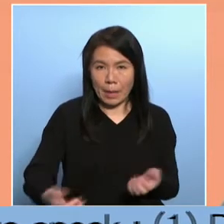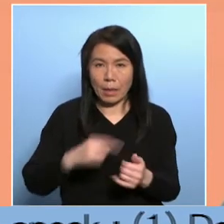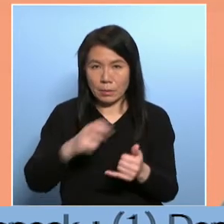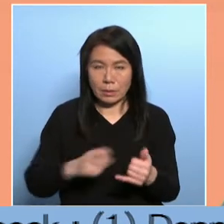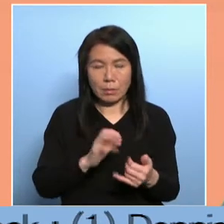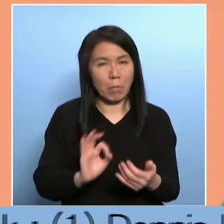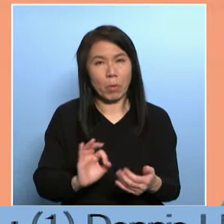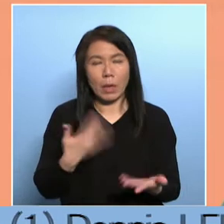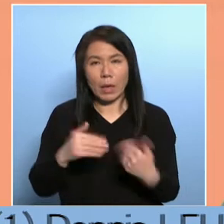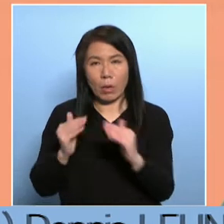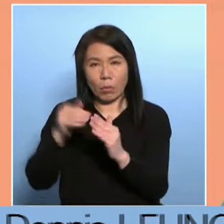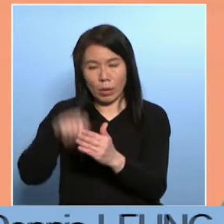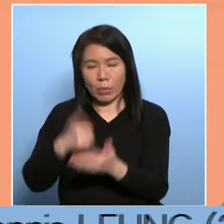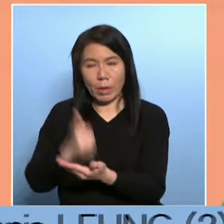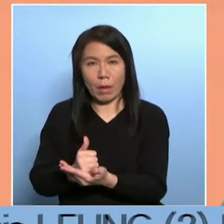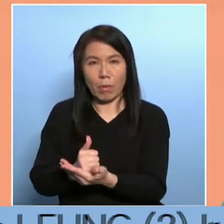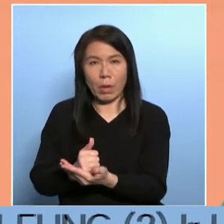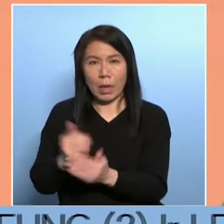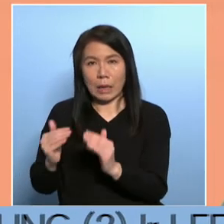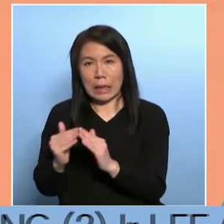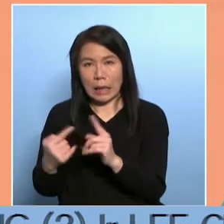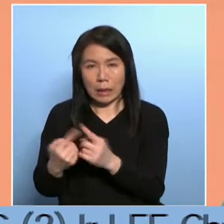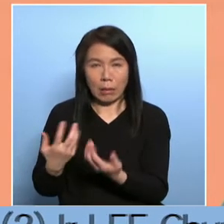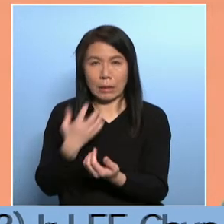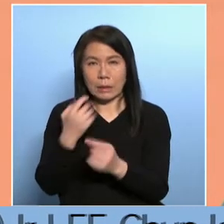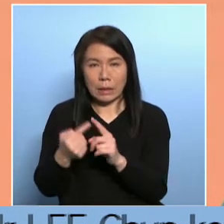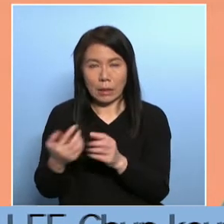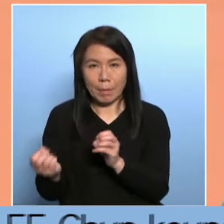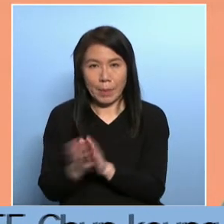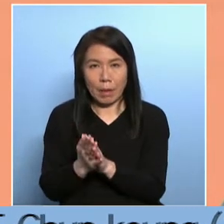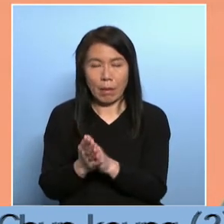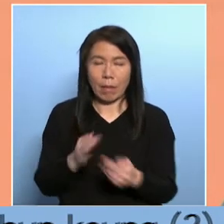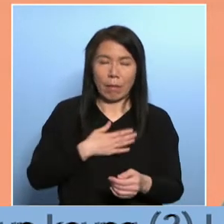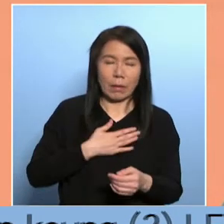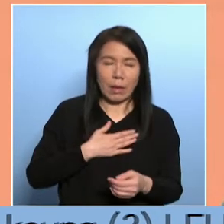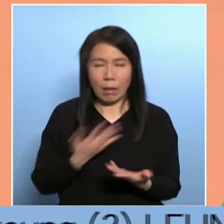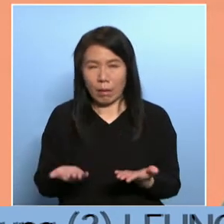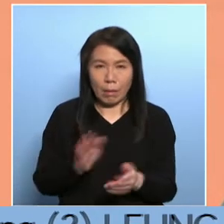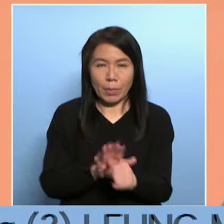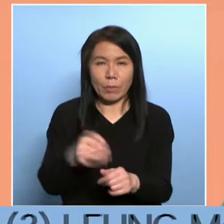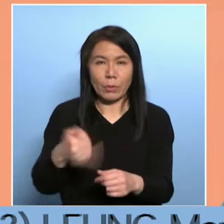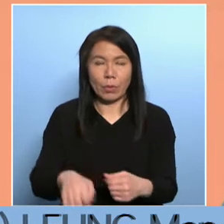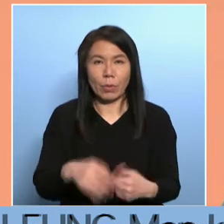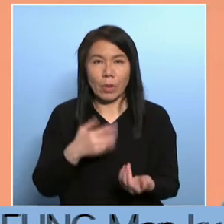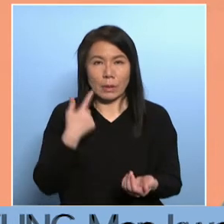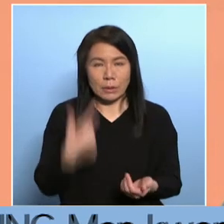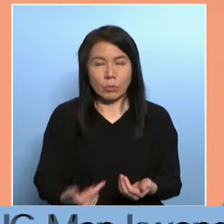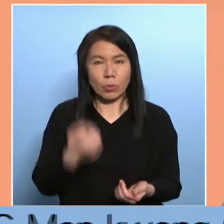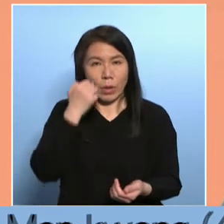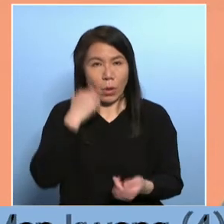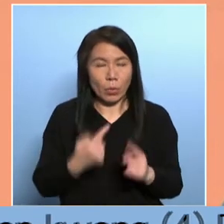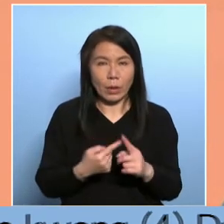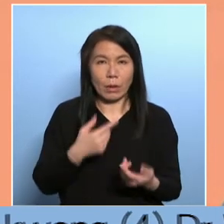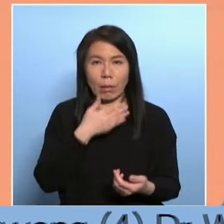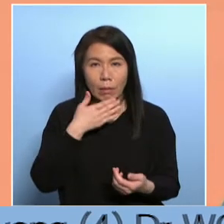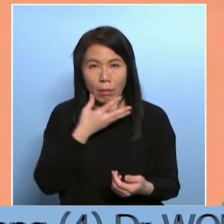days. Infected persons cannot be hospitalized. They stay at home and infect their family members. As for elderly